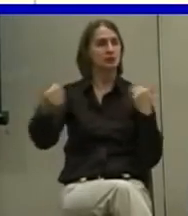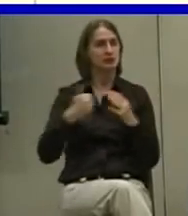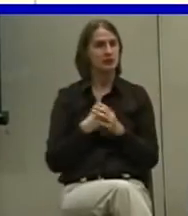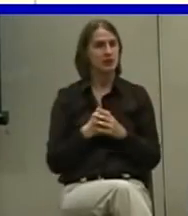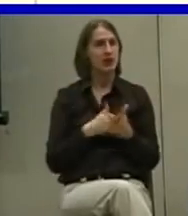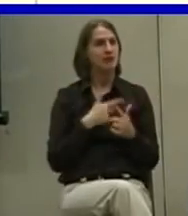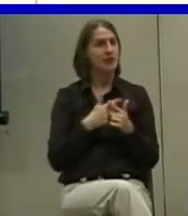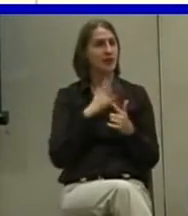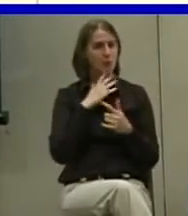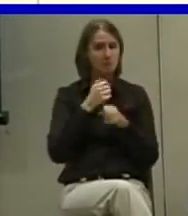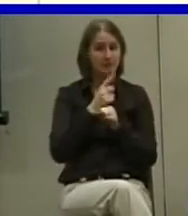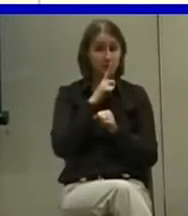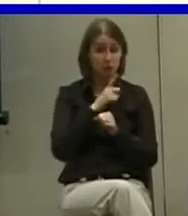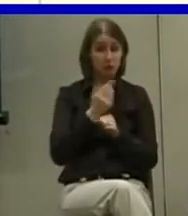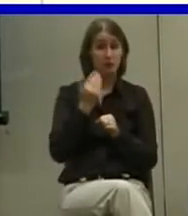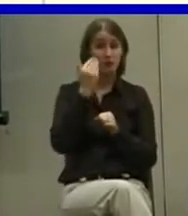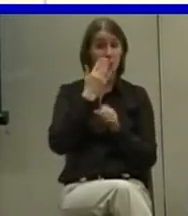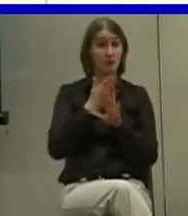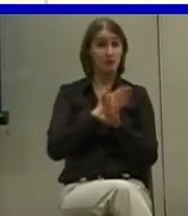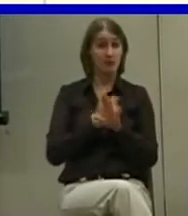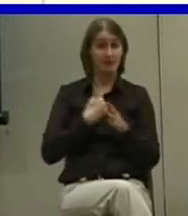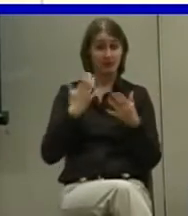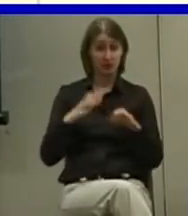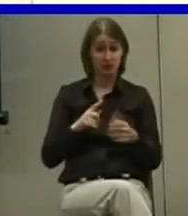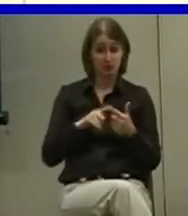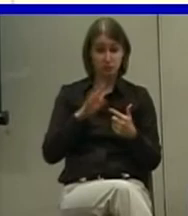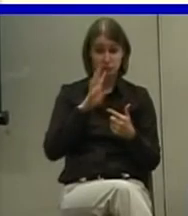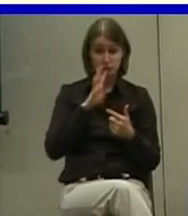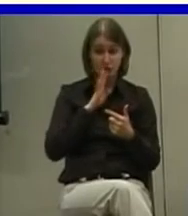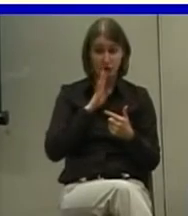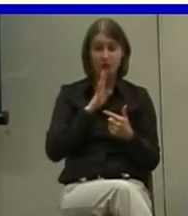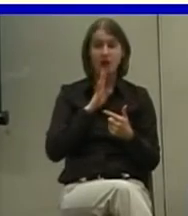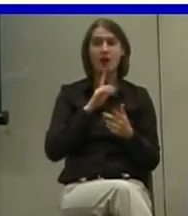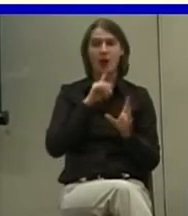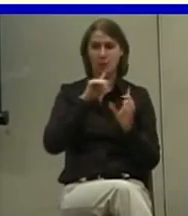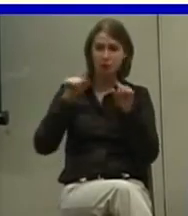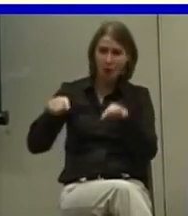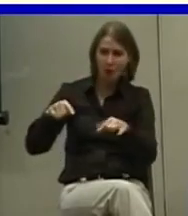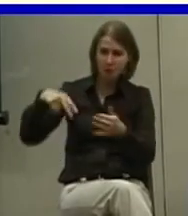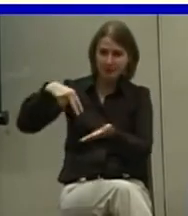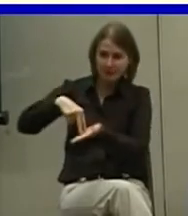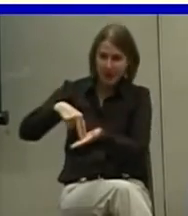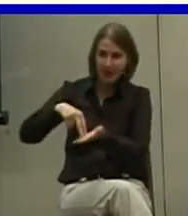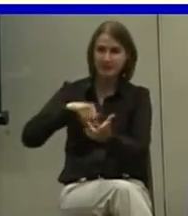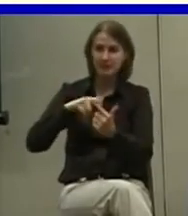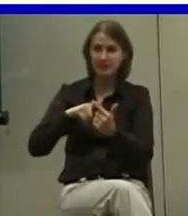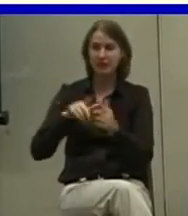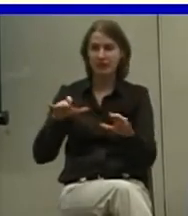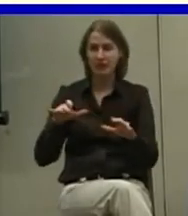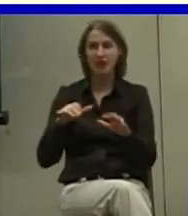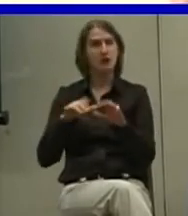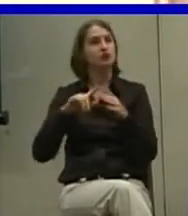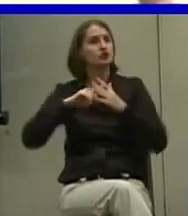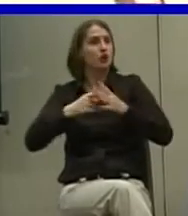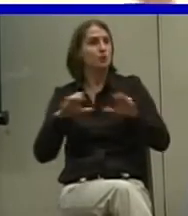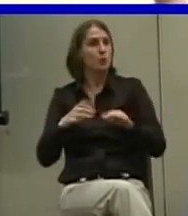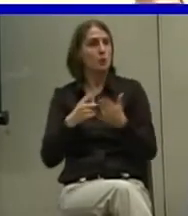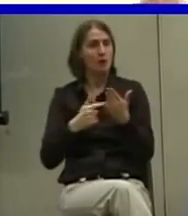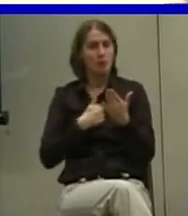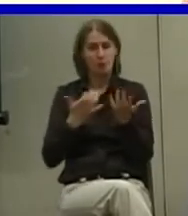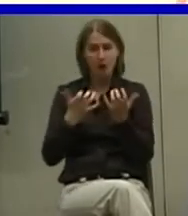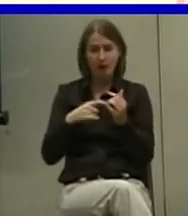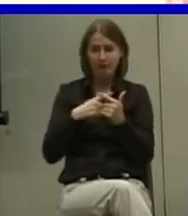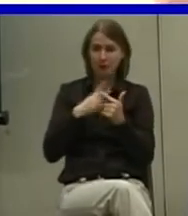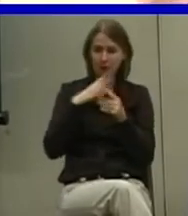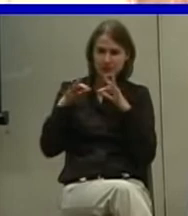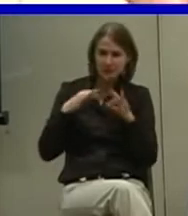is I'll make sure they know right before they have a chance to talk, and I'll go over there and I'll kind of stand there until they do what I want, and I'll tell them real